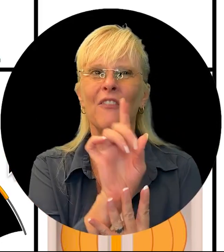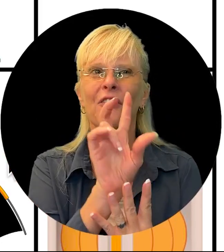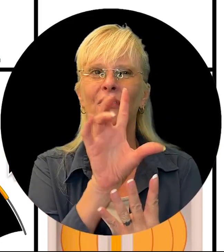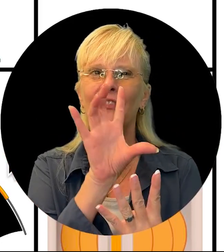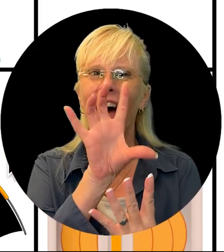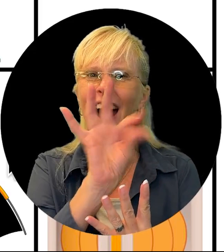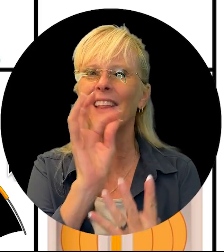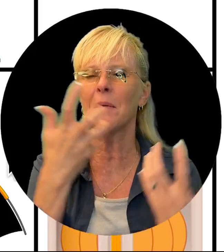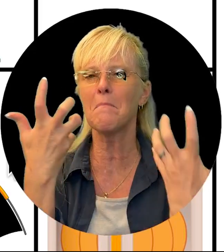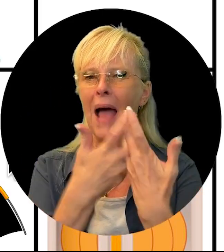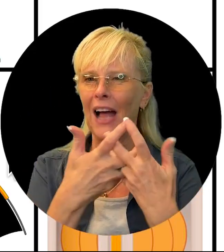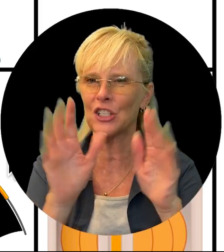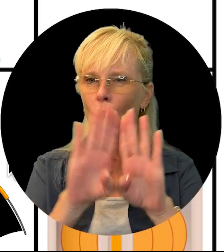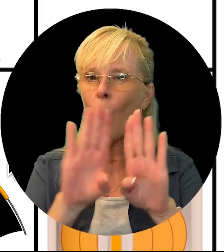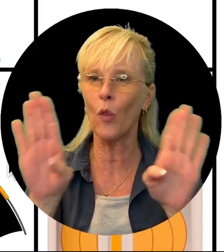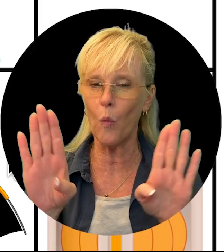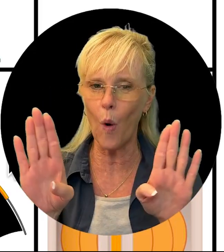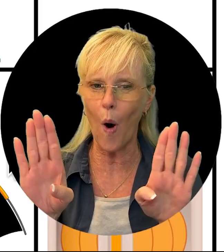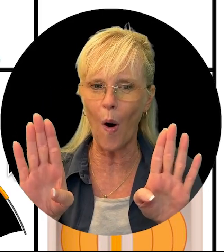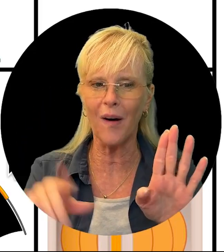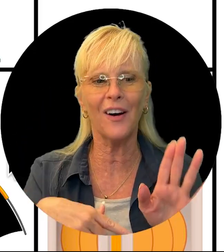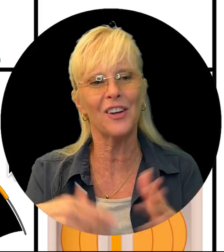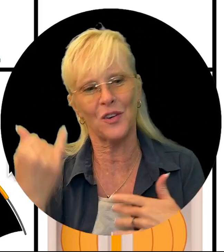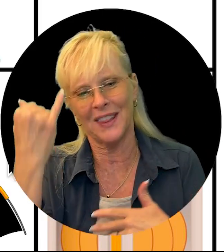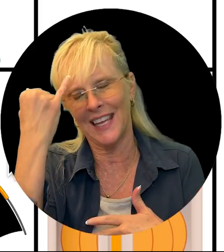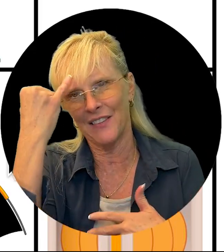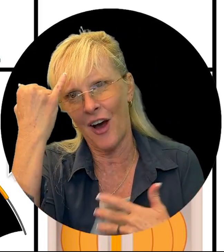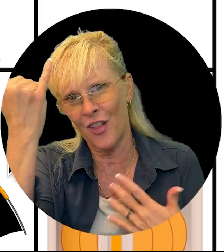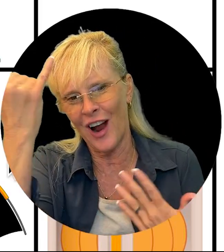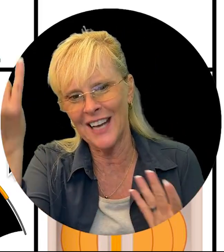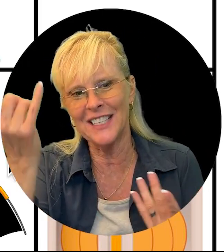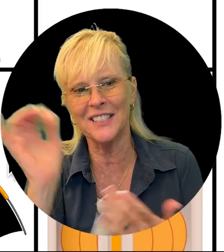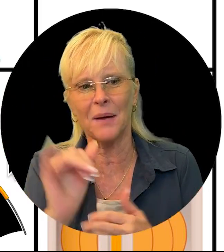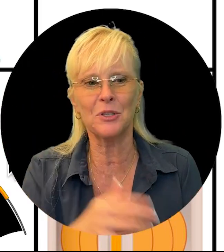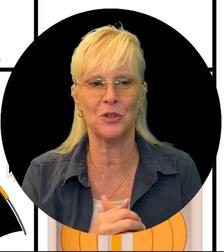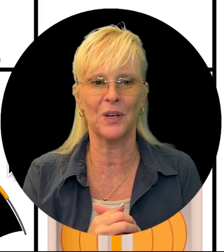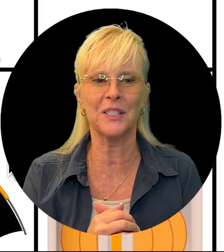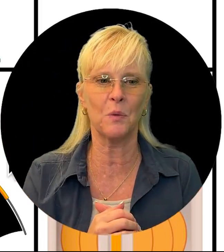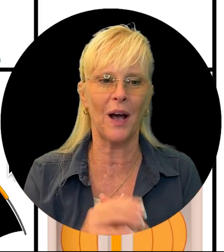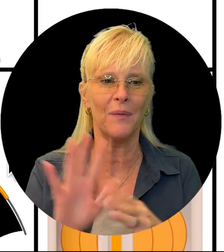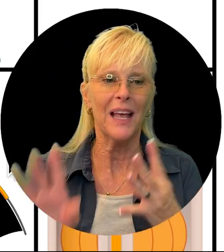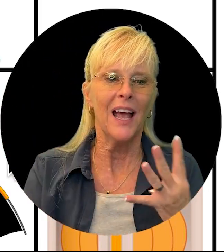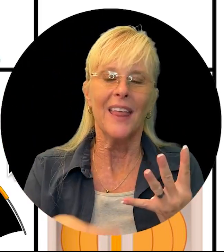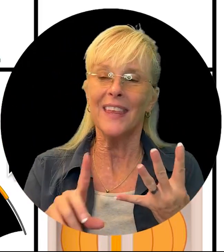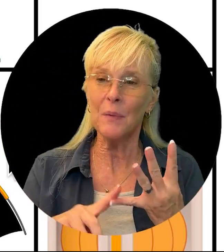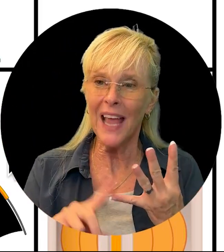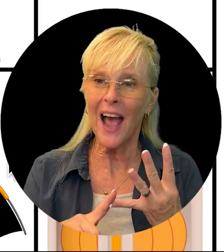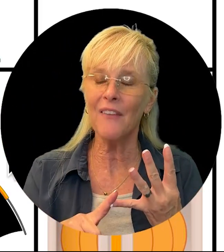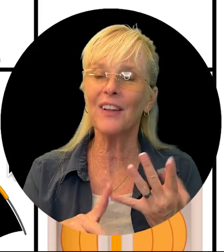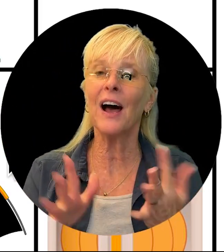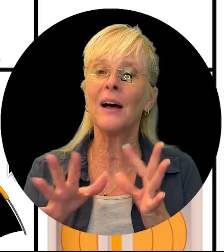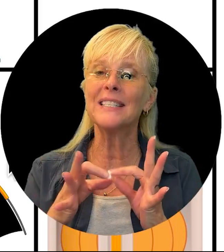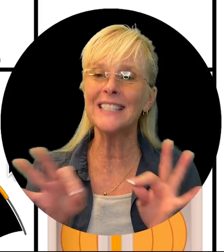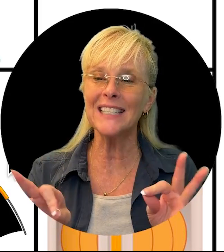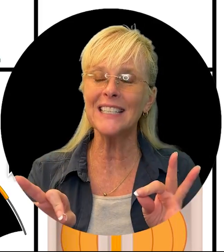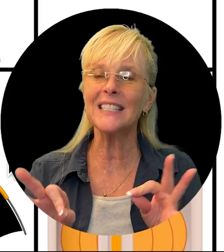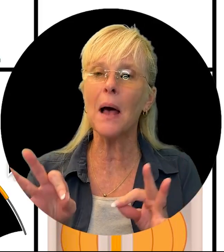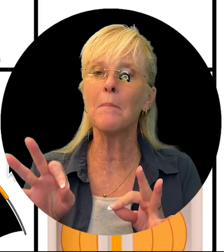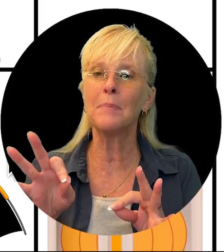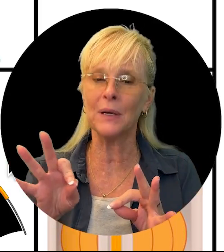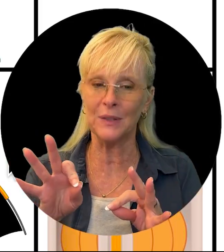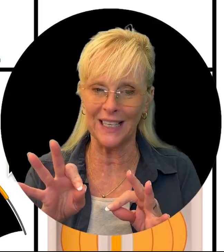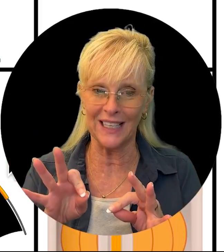and find the match on the wall. Or you can think of other ideas, I'm sure, as well. Then we have